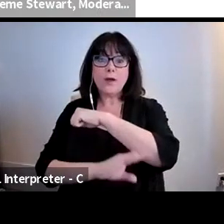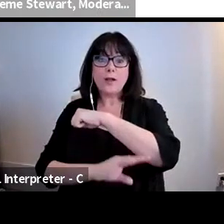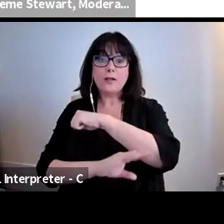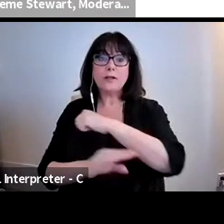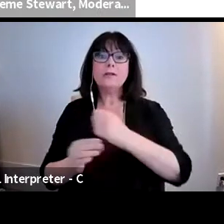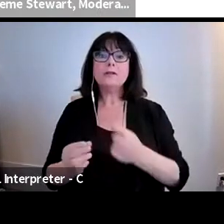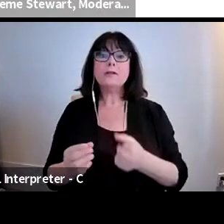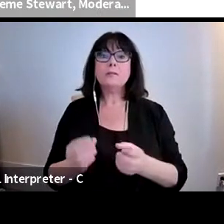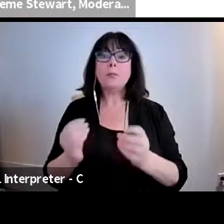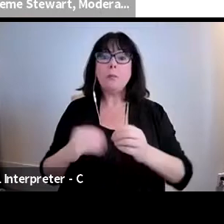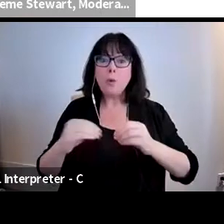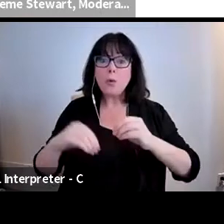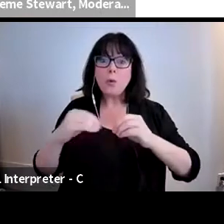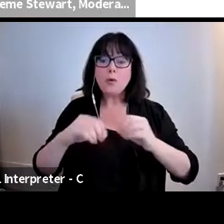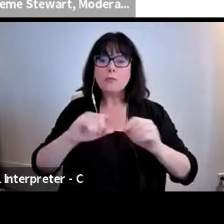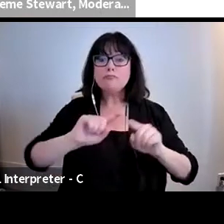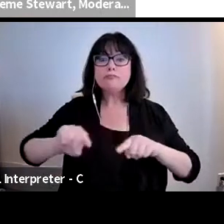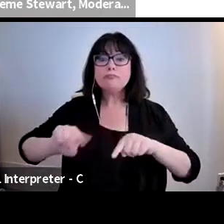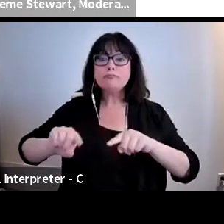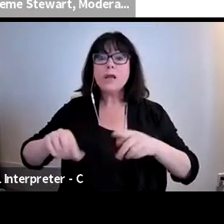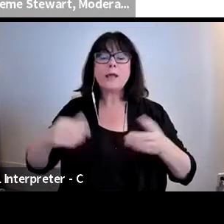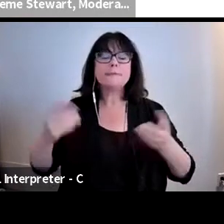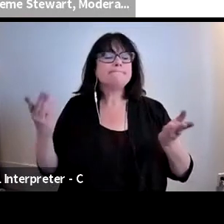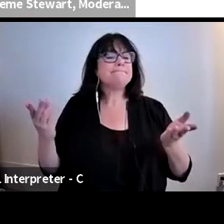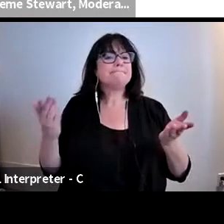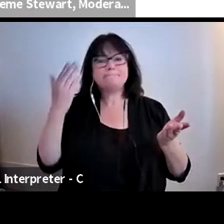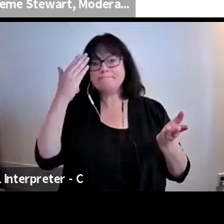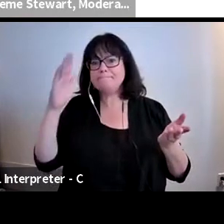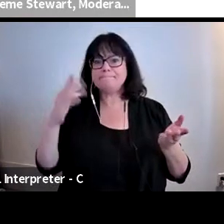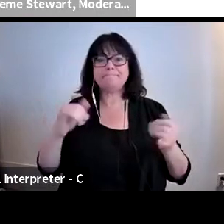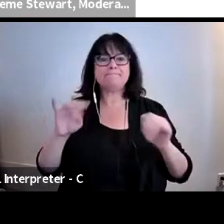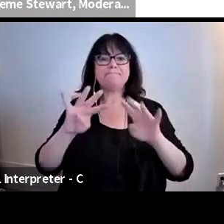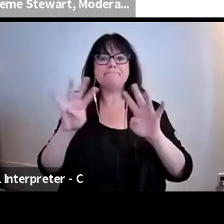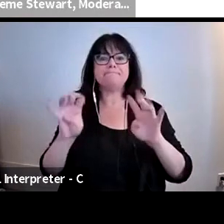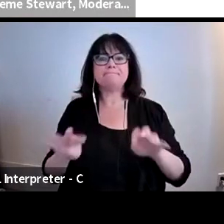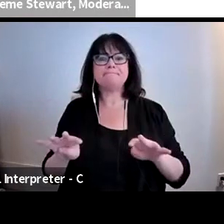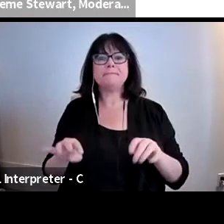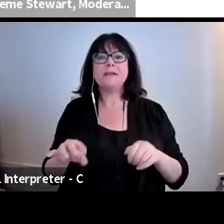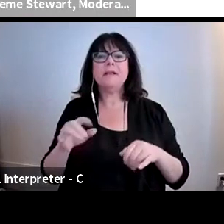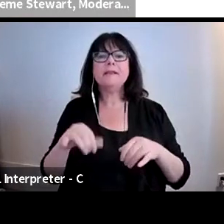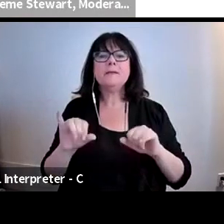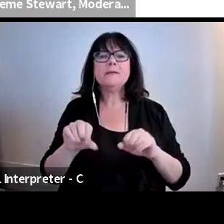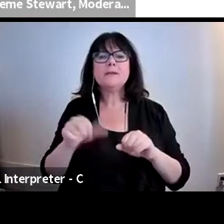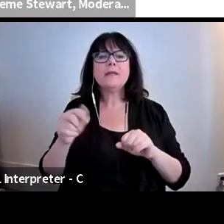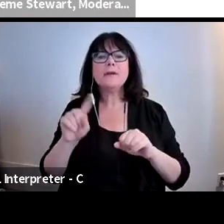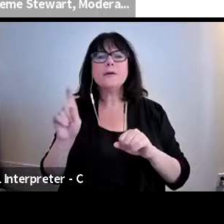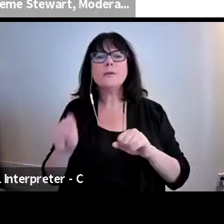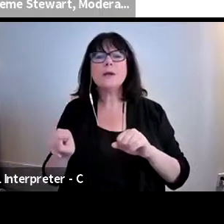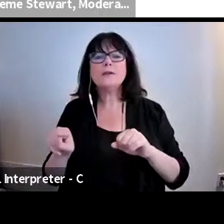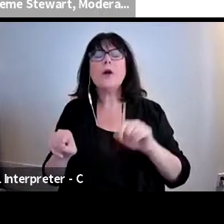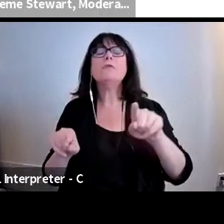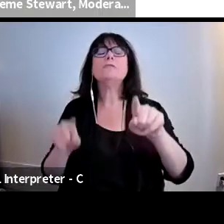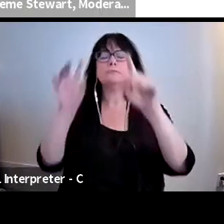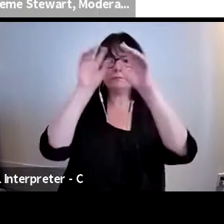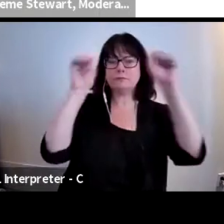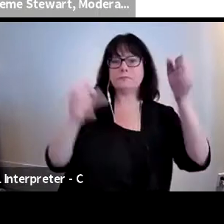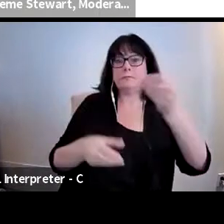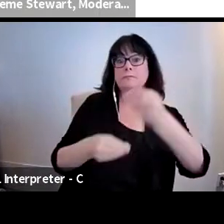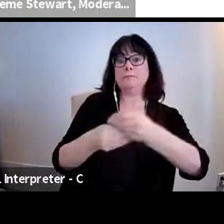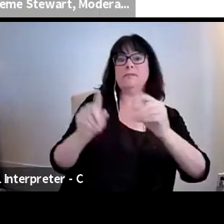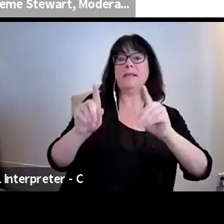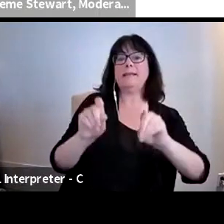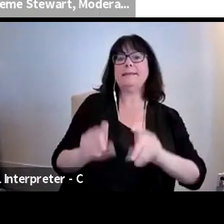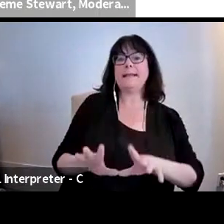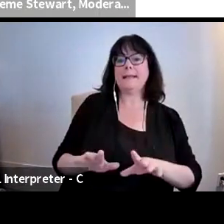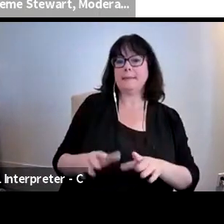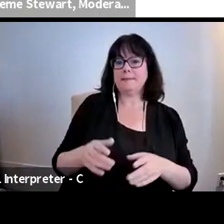be determined. I'm so sorry, there was another question about winter exams. Online exams, yeah.